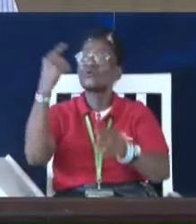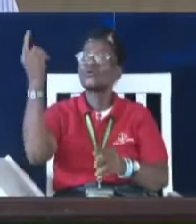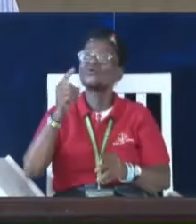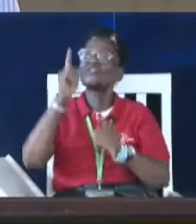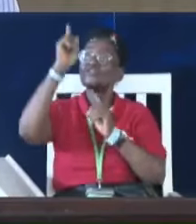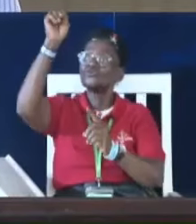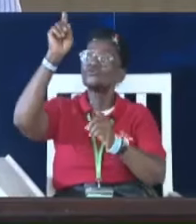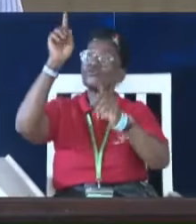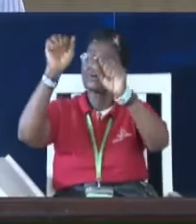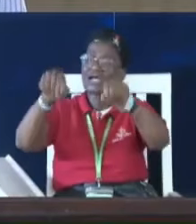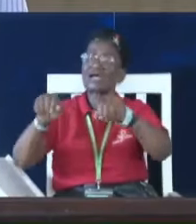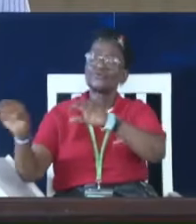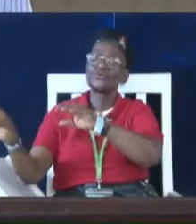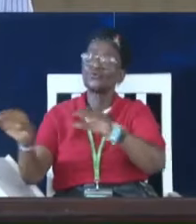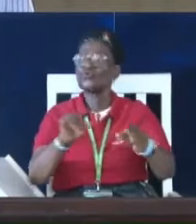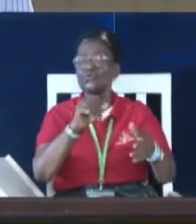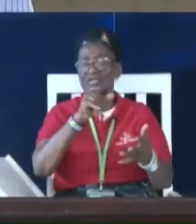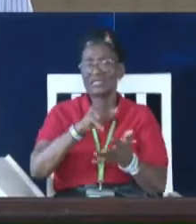it,